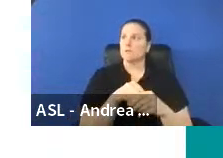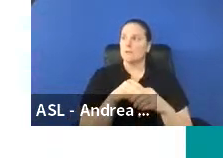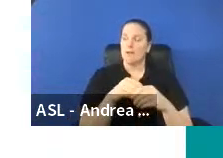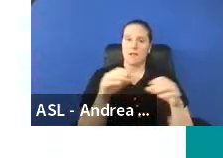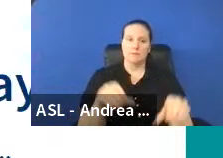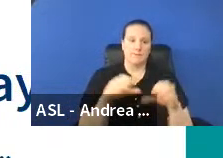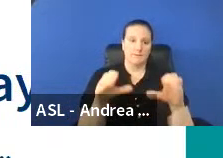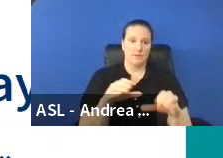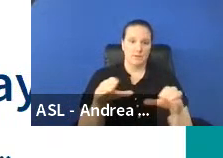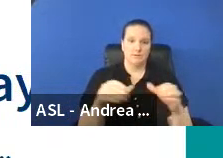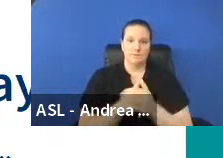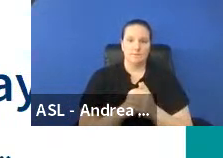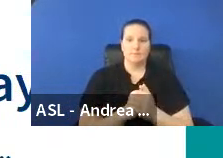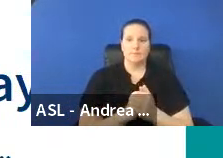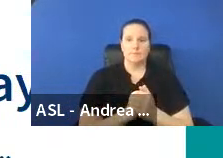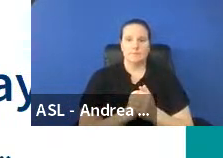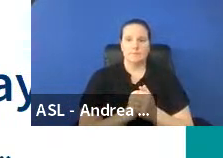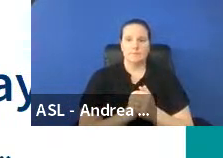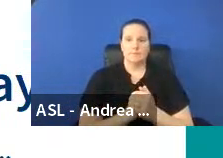activities.